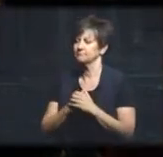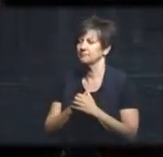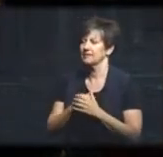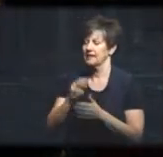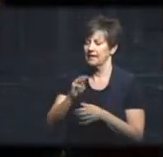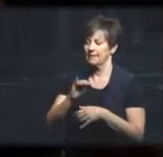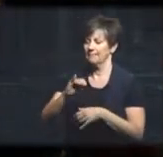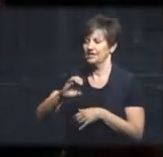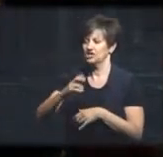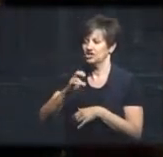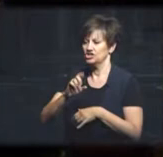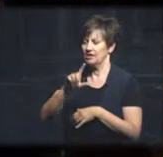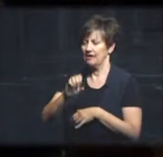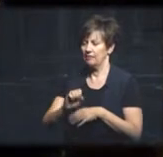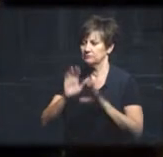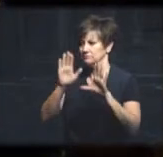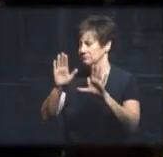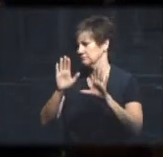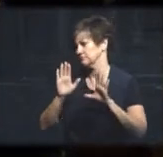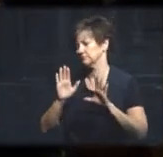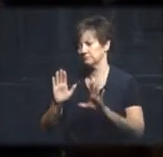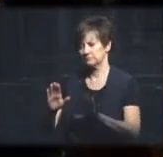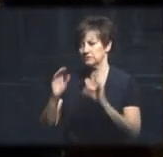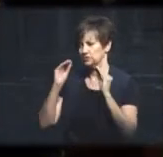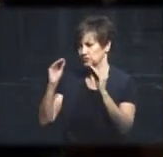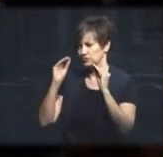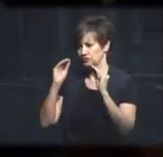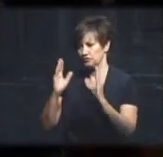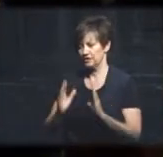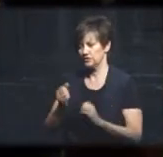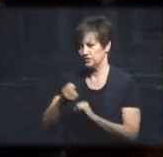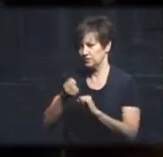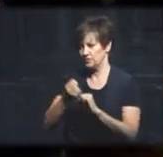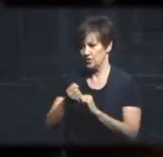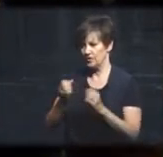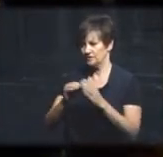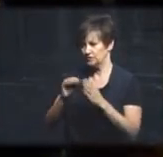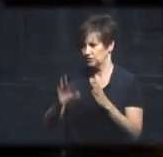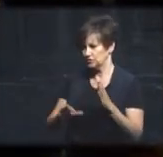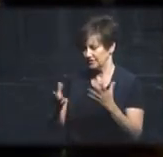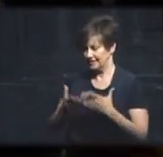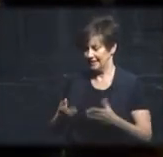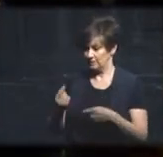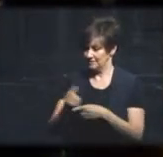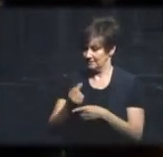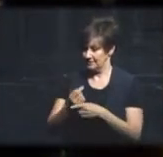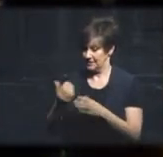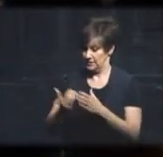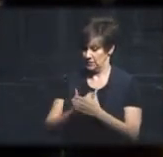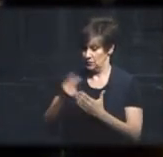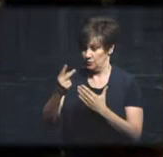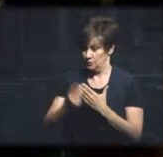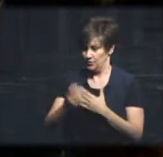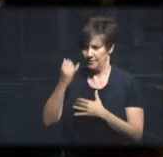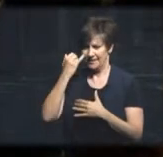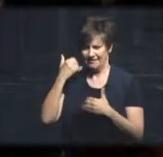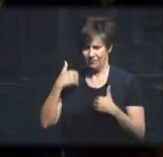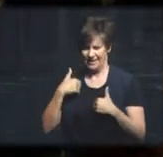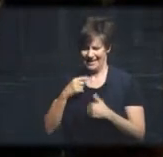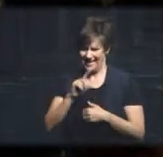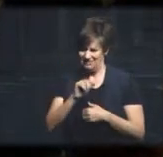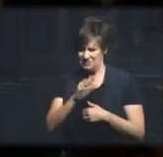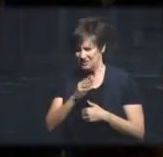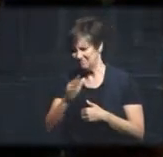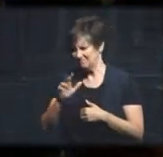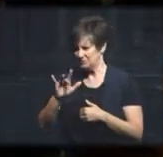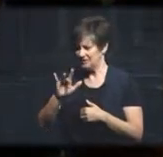Michelle is a phenomenal instructor and supporter of our students. Typically with a new program, if we have 20 to